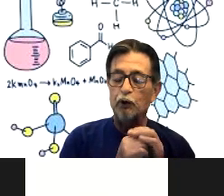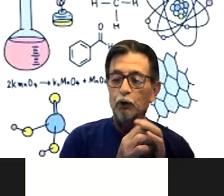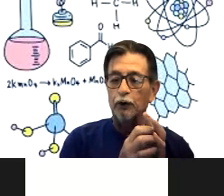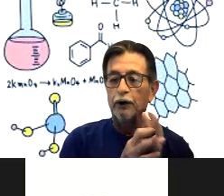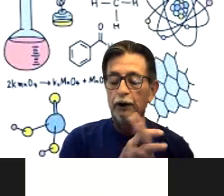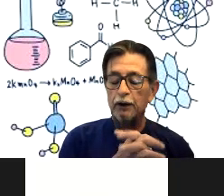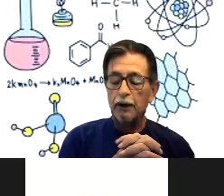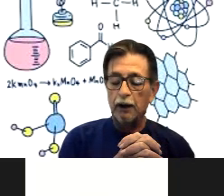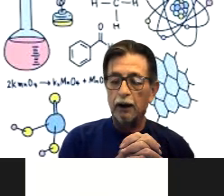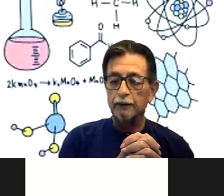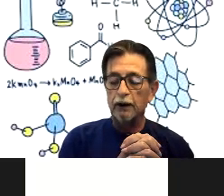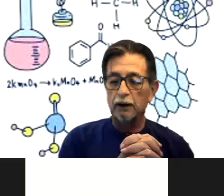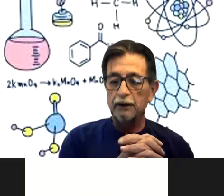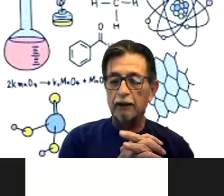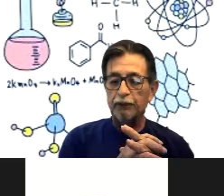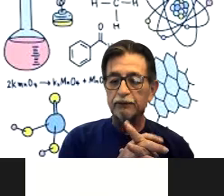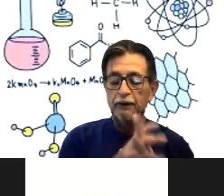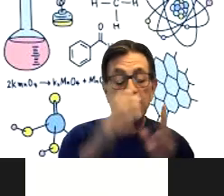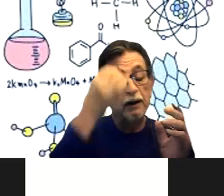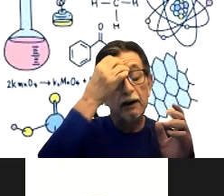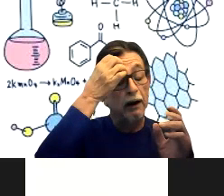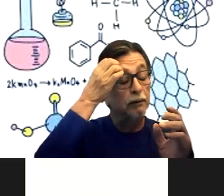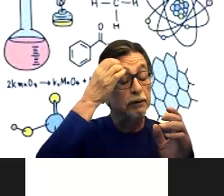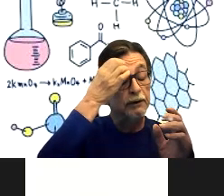extremely polar compound.